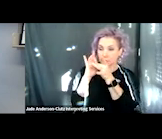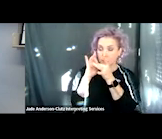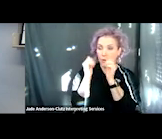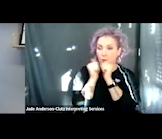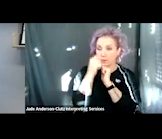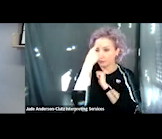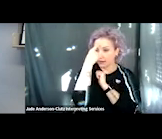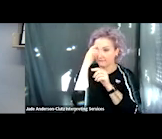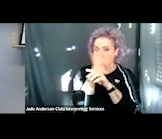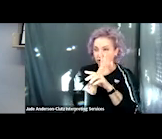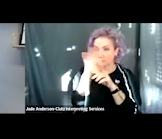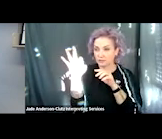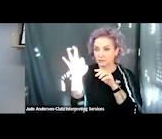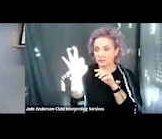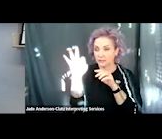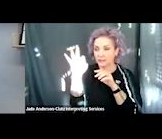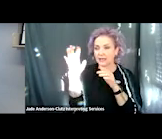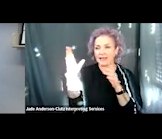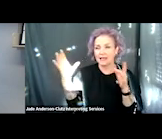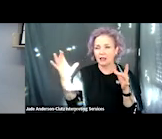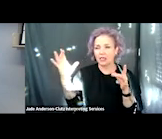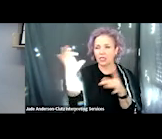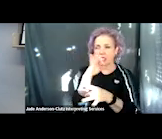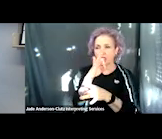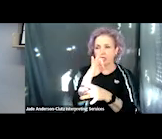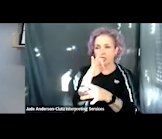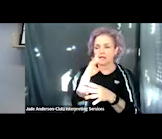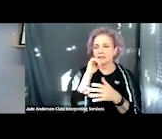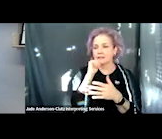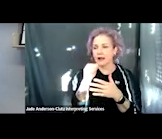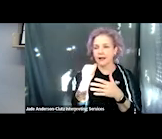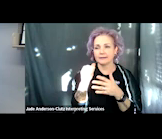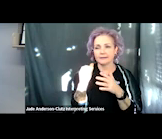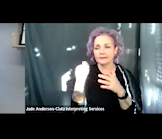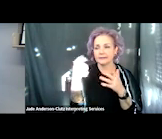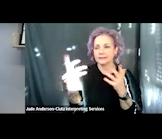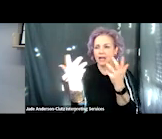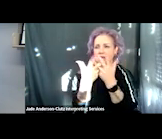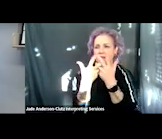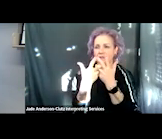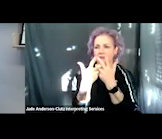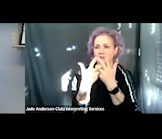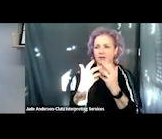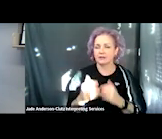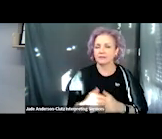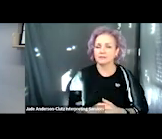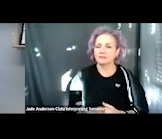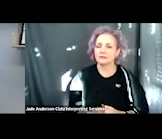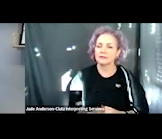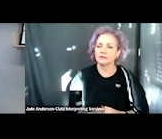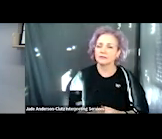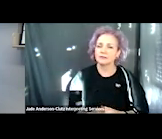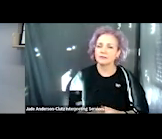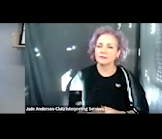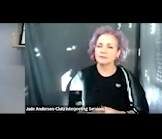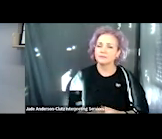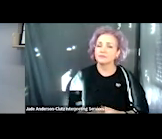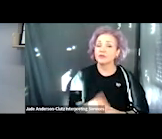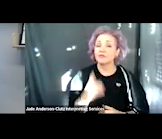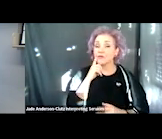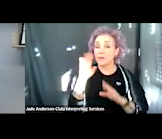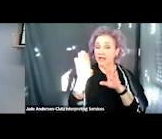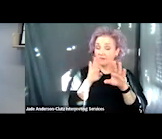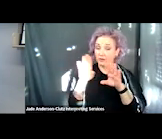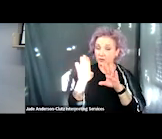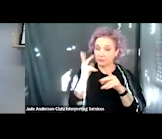have changes in, working memory, cognitive flexibility. More specifically to autism, there's